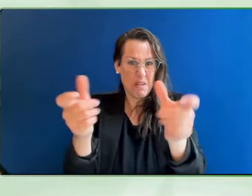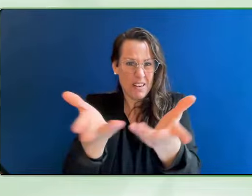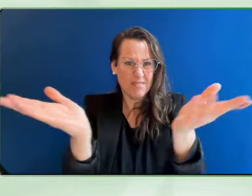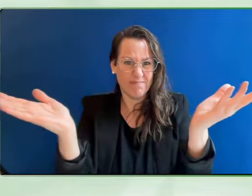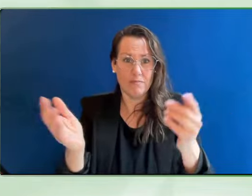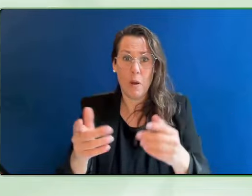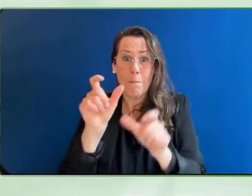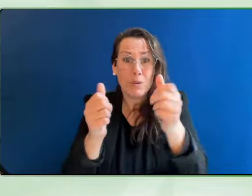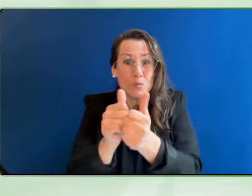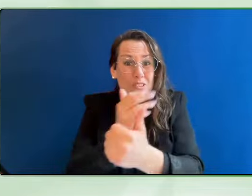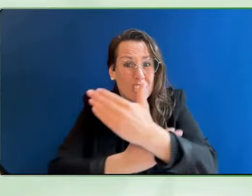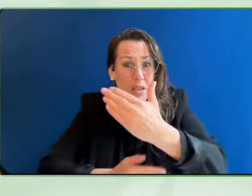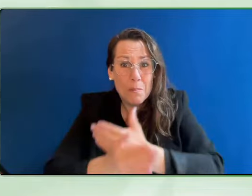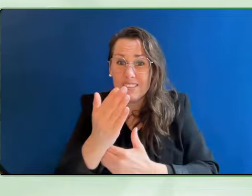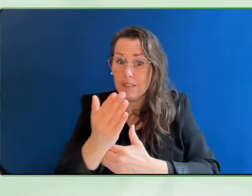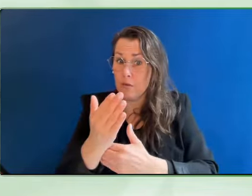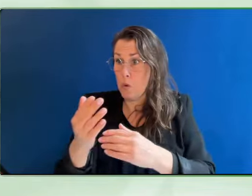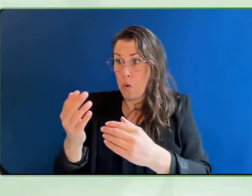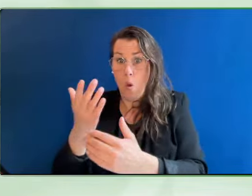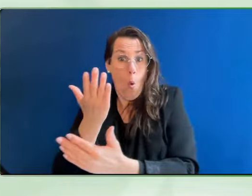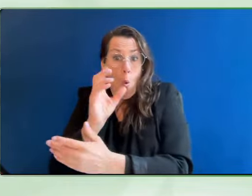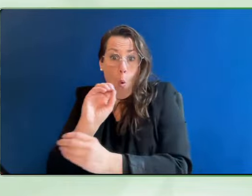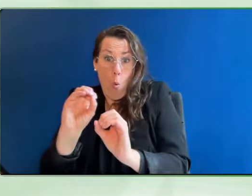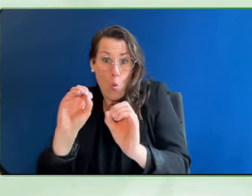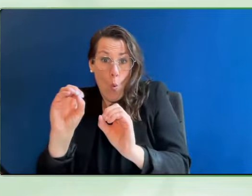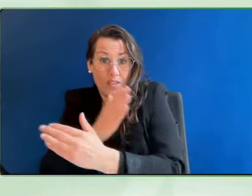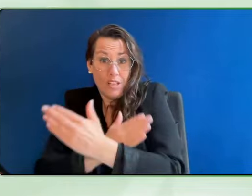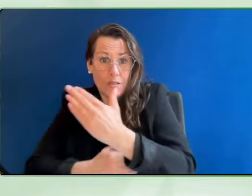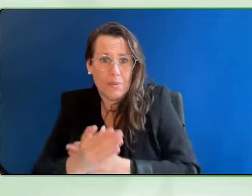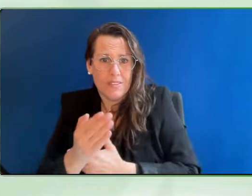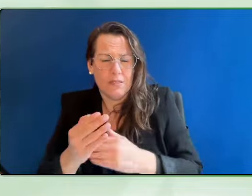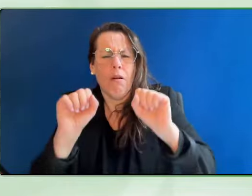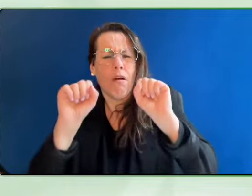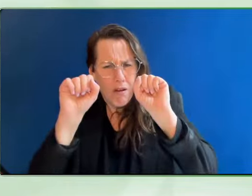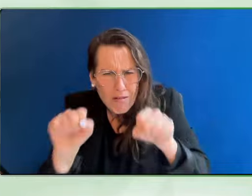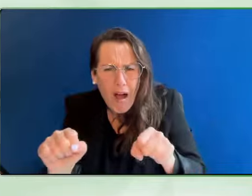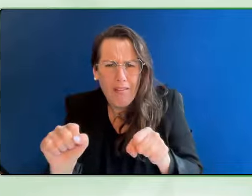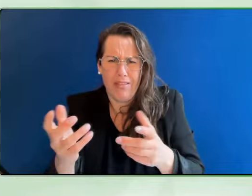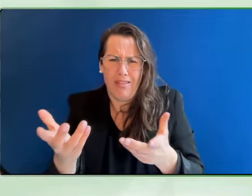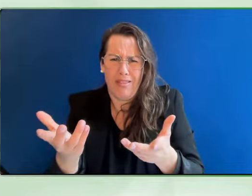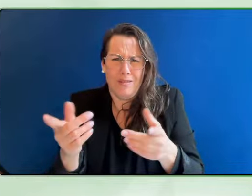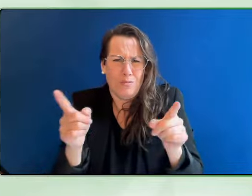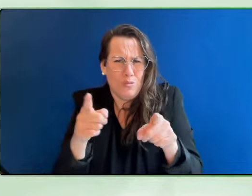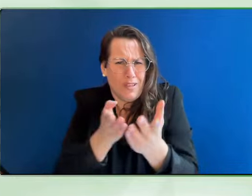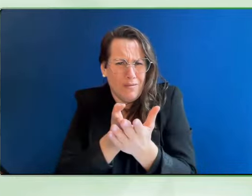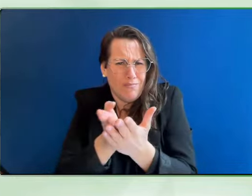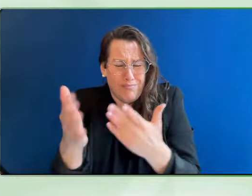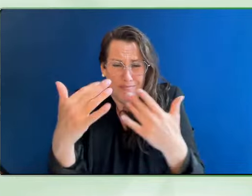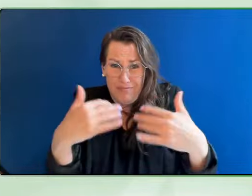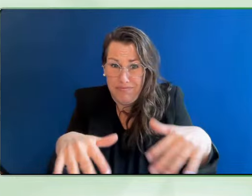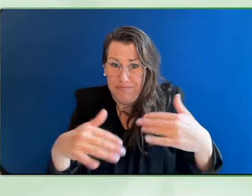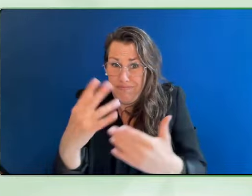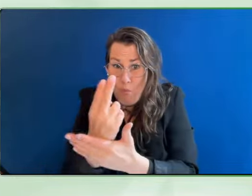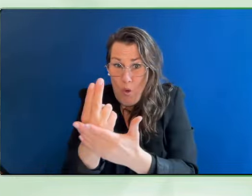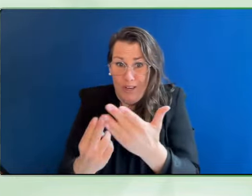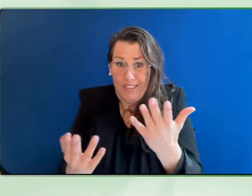that you would like to share, that would help or inspire people who would like to get involved in the arts?